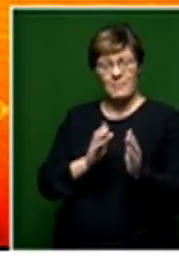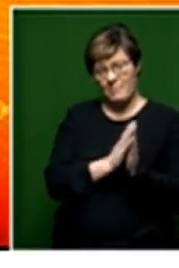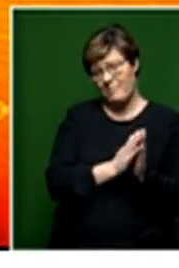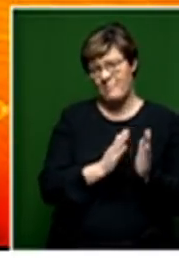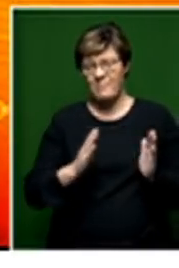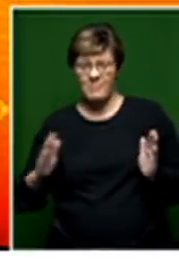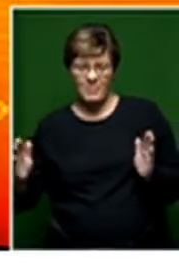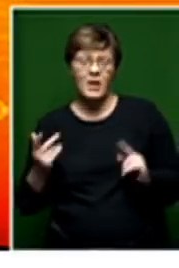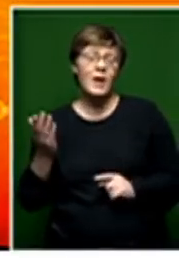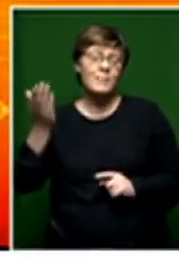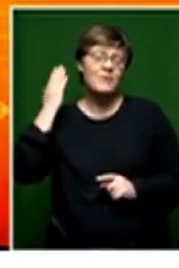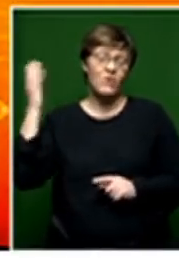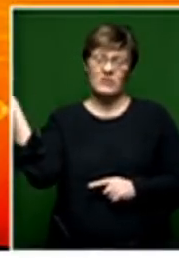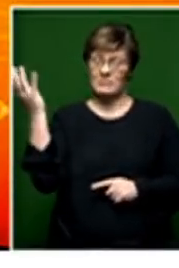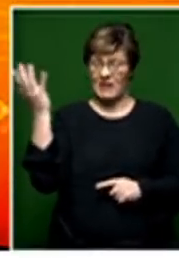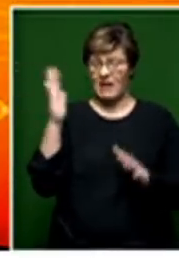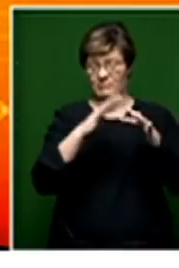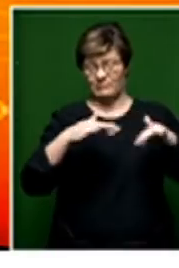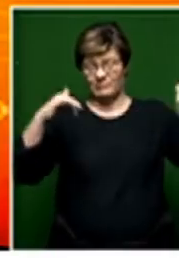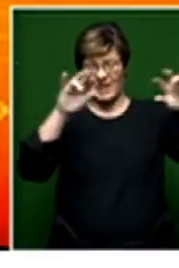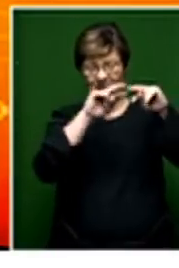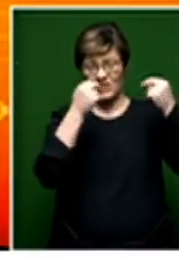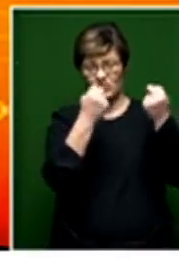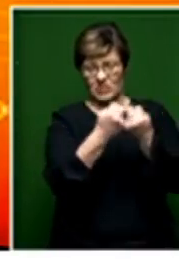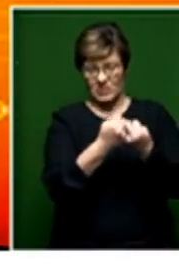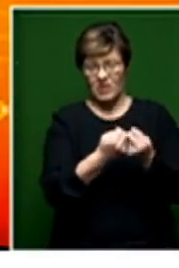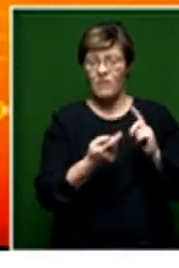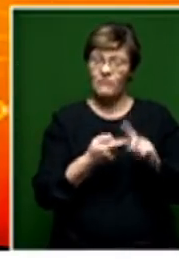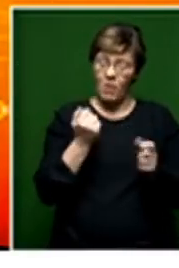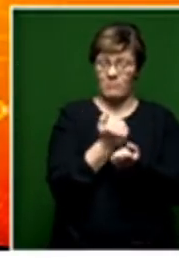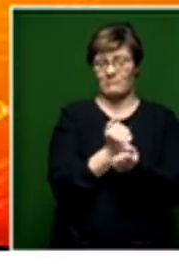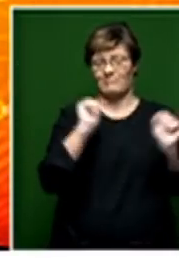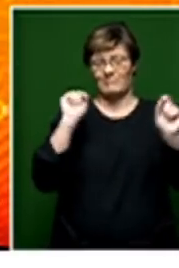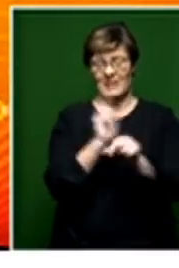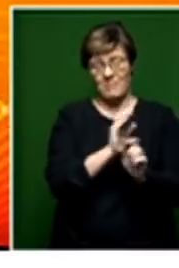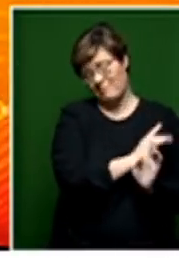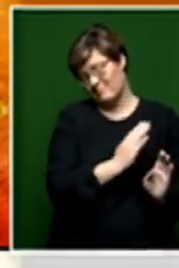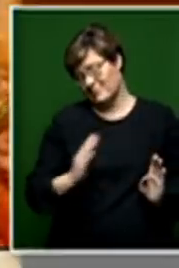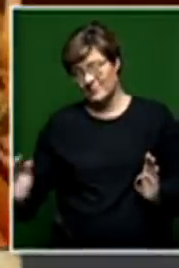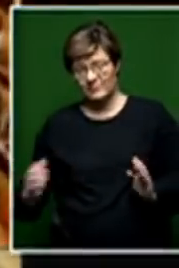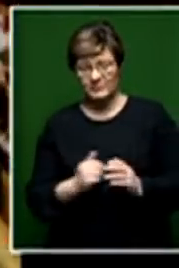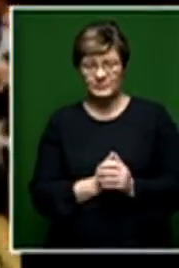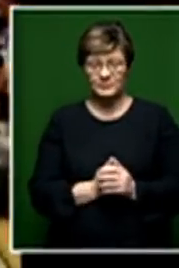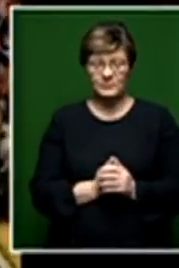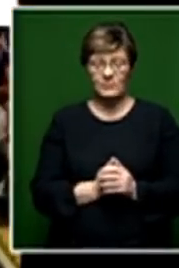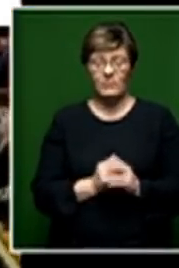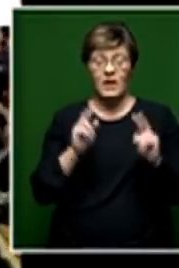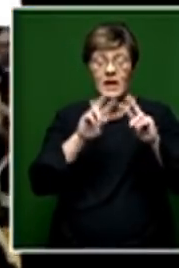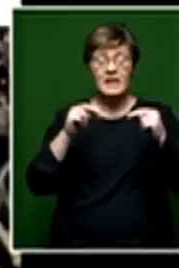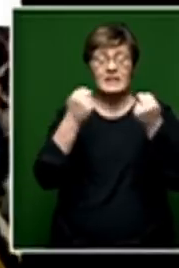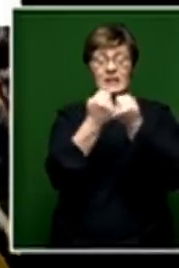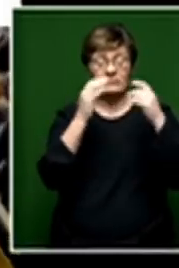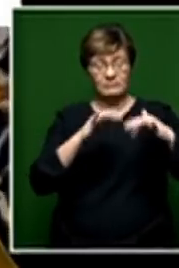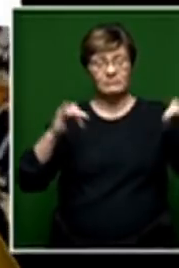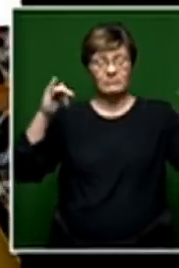that details previous speakers of the National Assembly since the advent of democracy. As the National